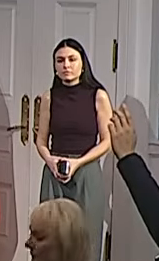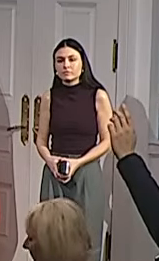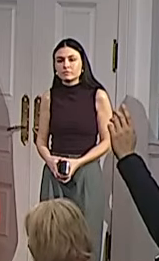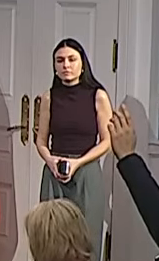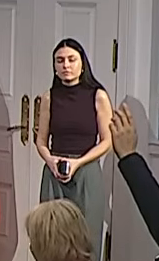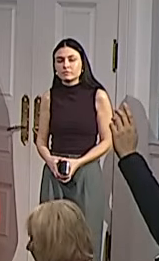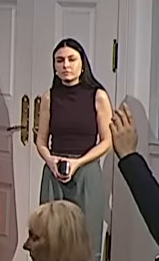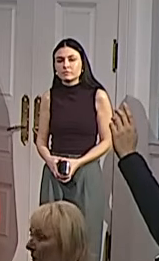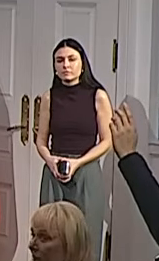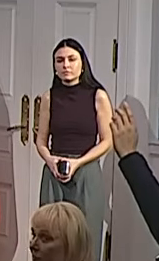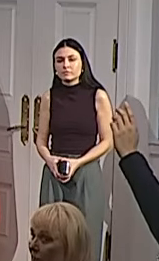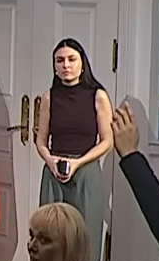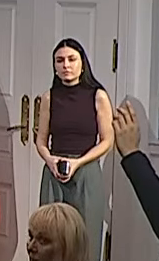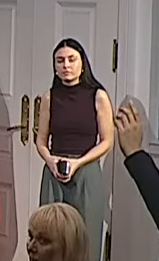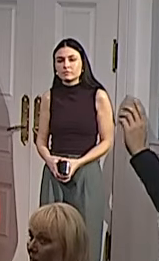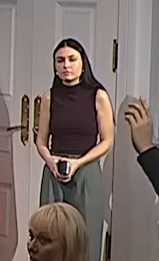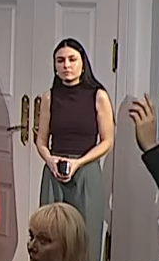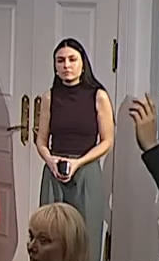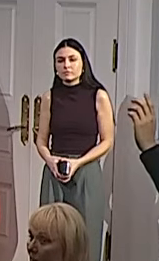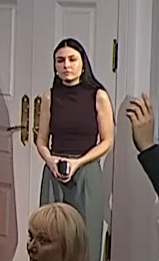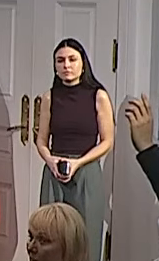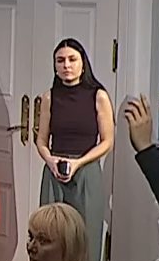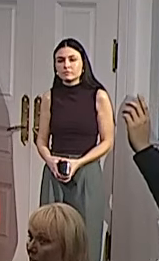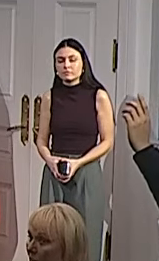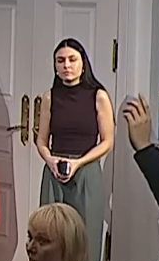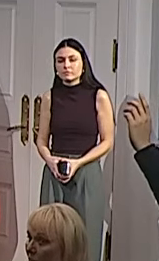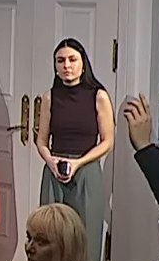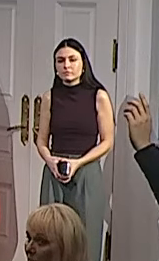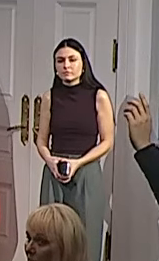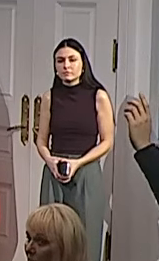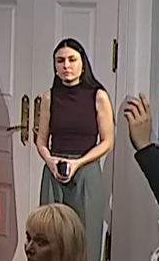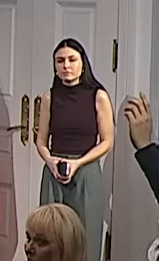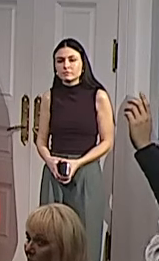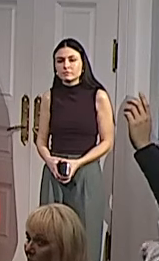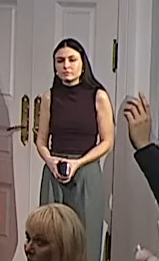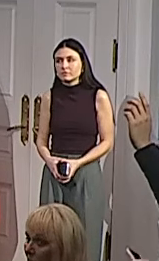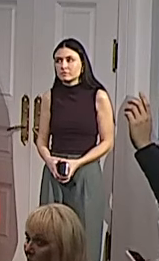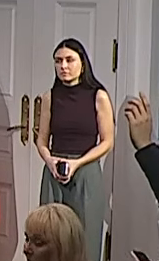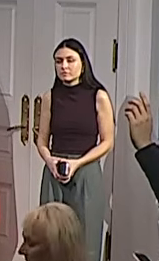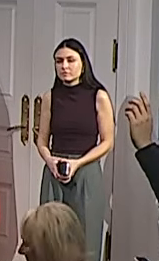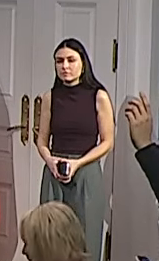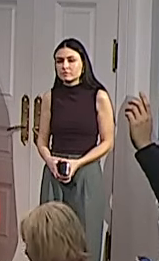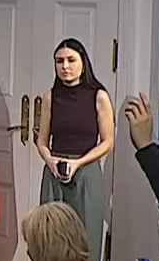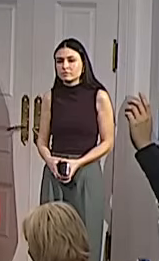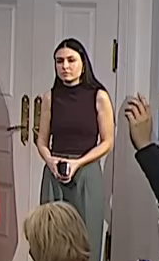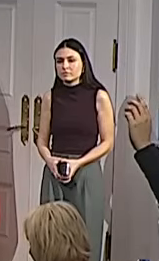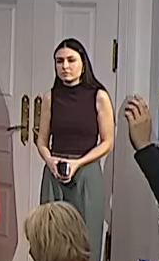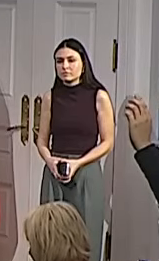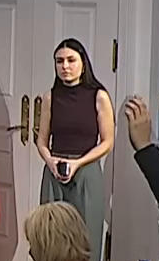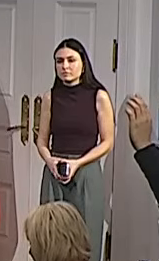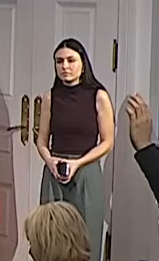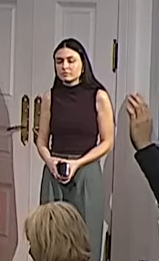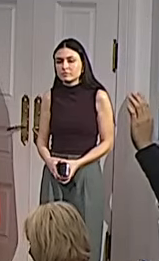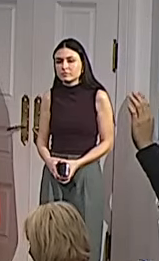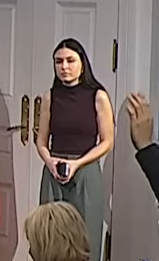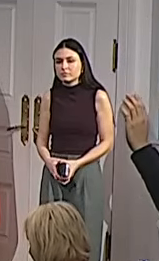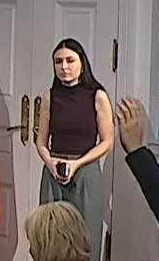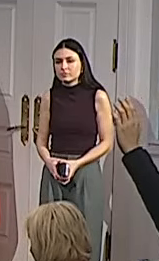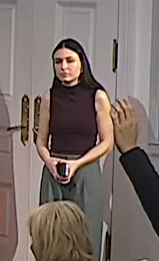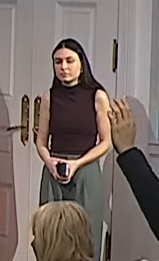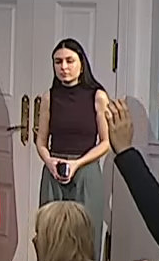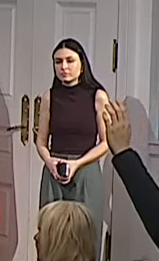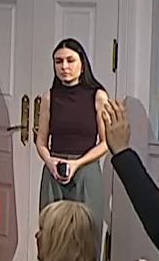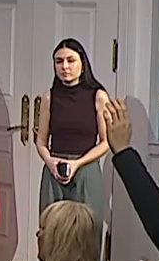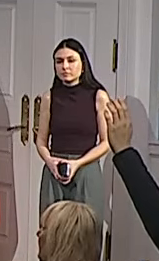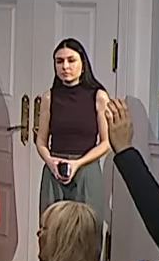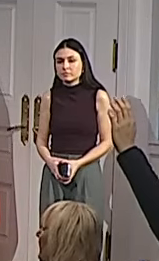and you've reiterated as mayor, that you don't support the NYPD's criminal crackdown on cyclists. Since taking office, you've said that your conversations